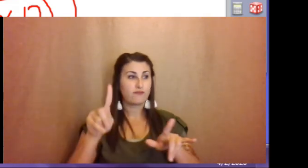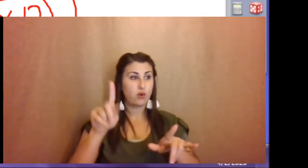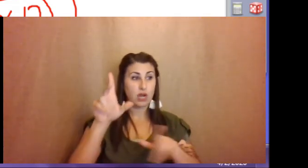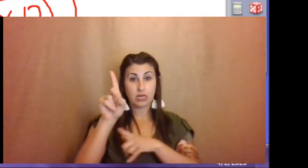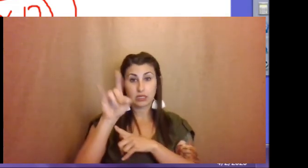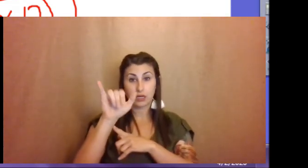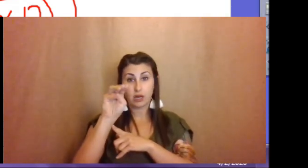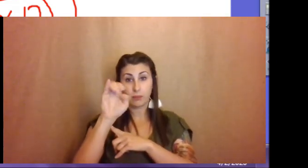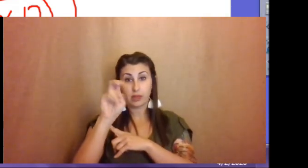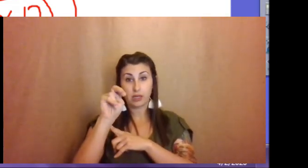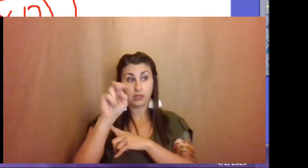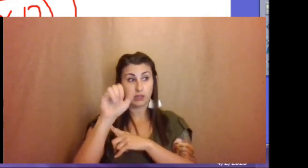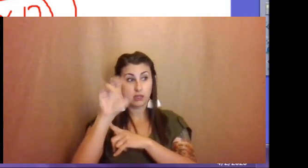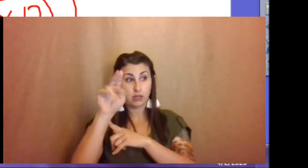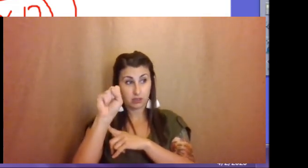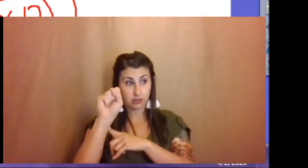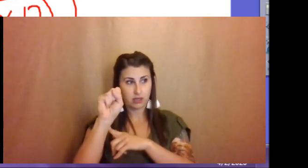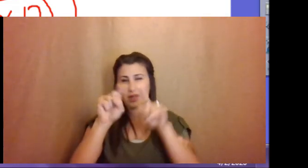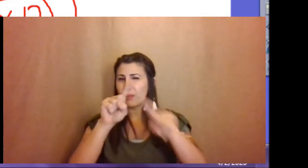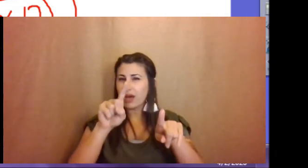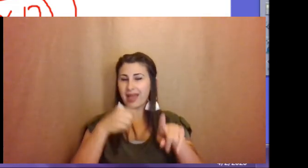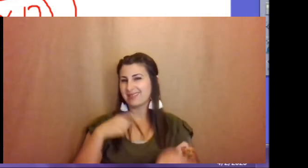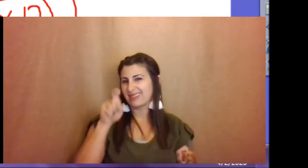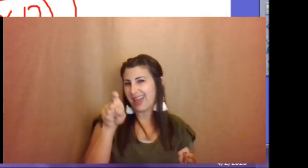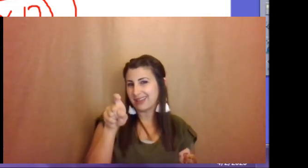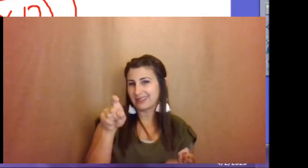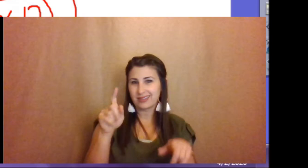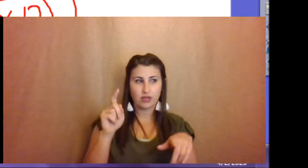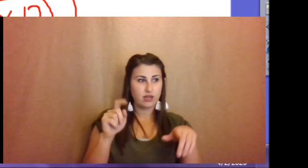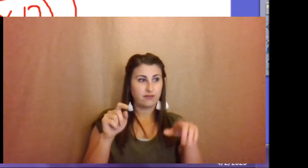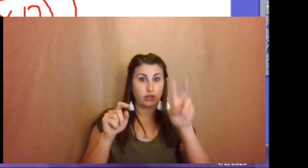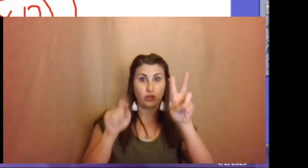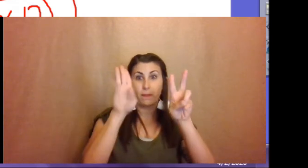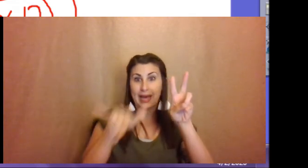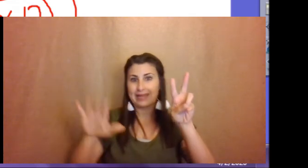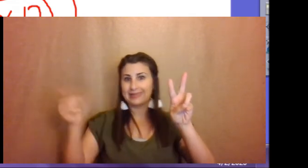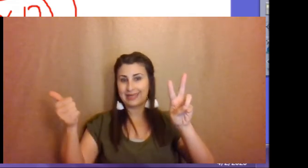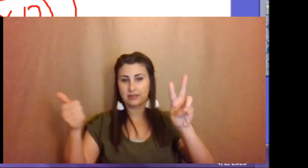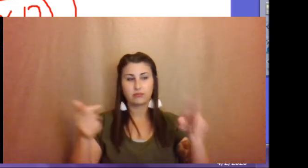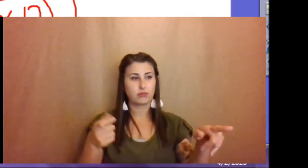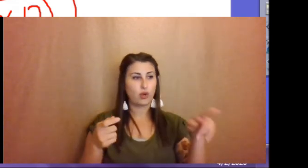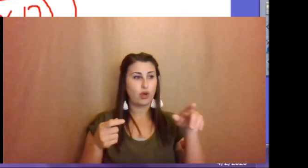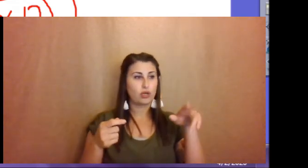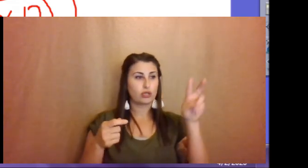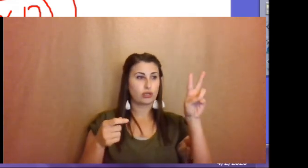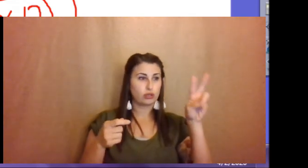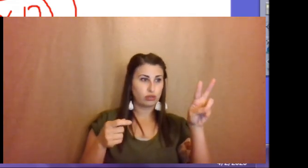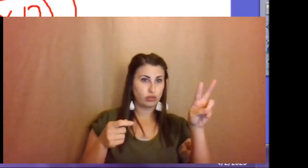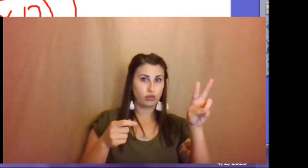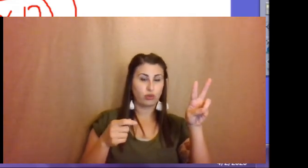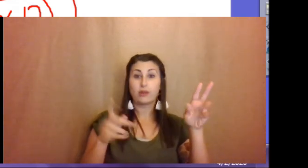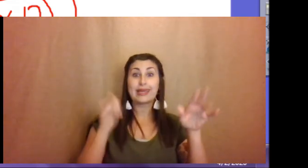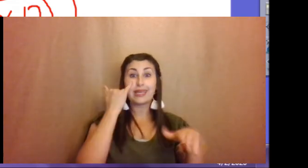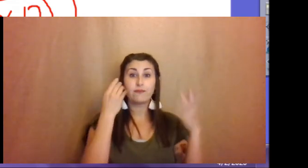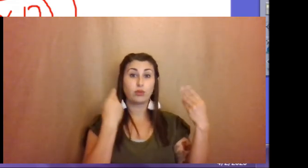has this X in the middle for times, like 2 by 10. Think of a 2 by 4. You go to Home Depot or Lowe's and you go buy a 2